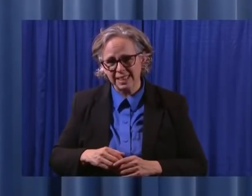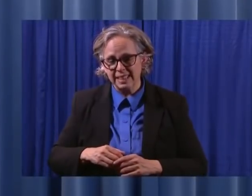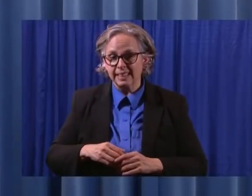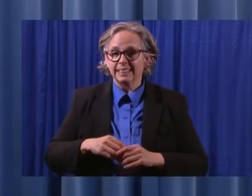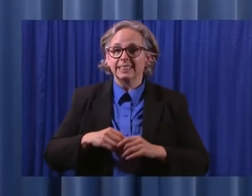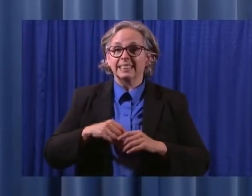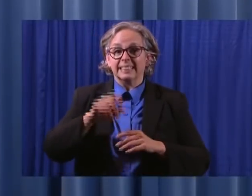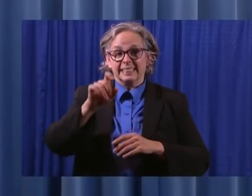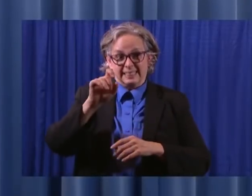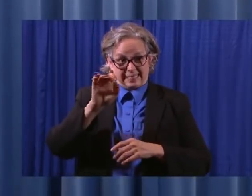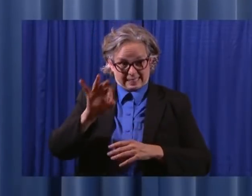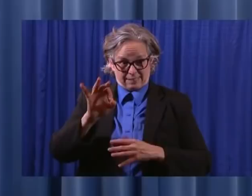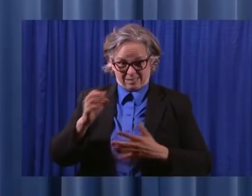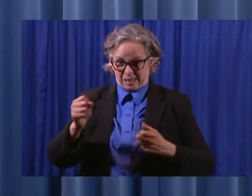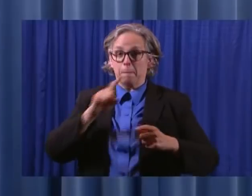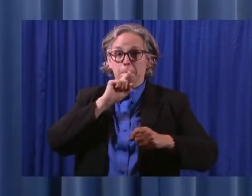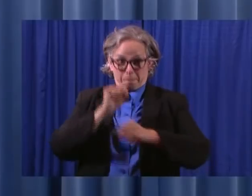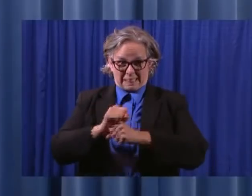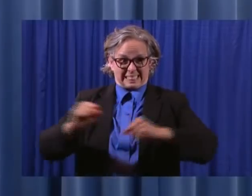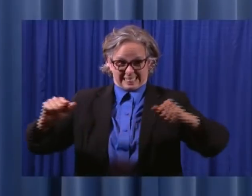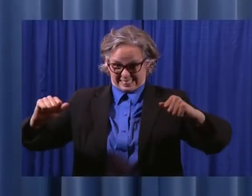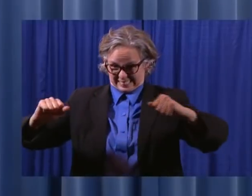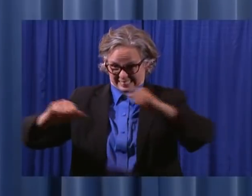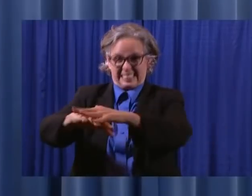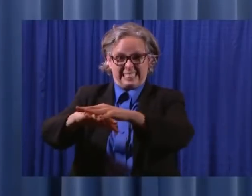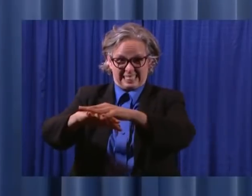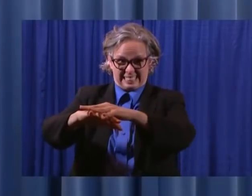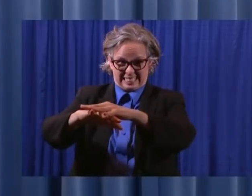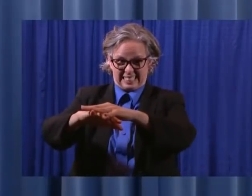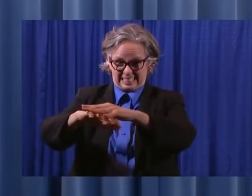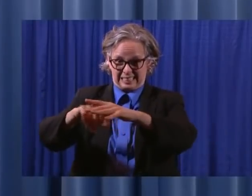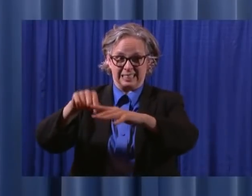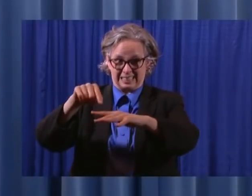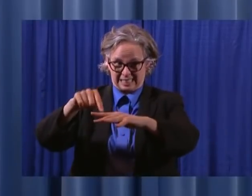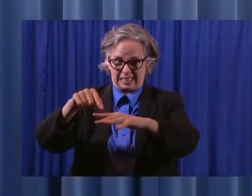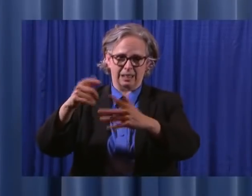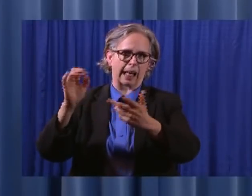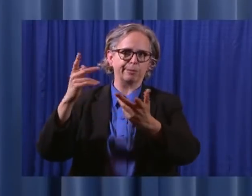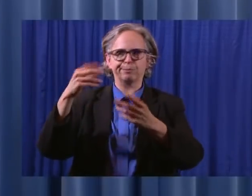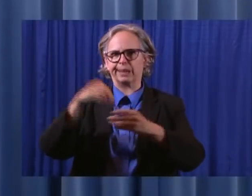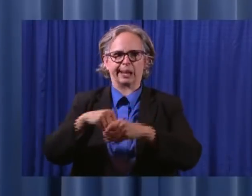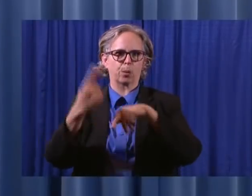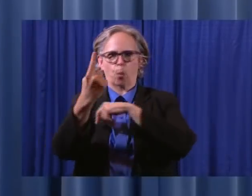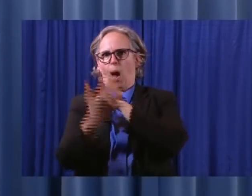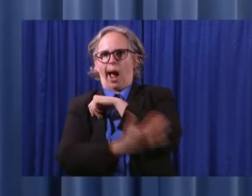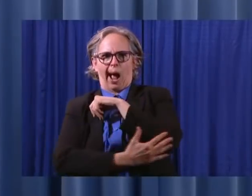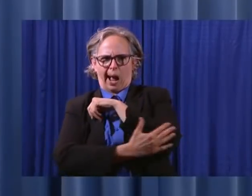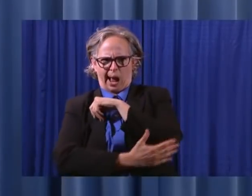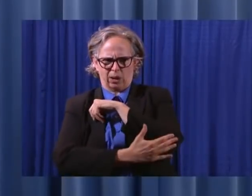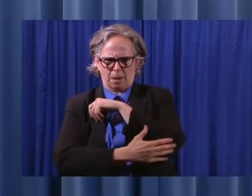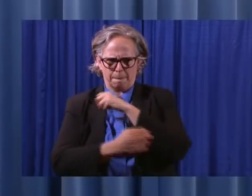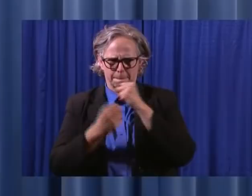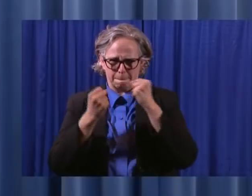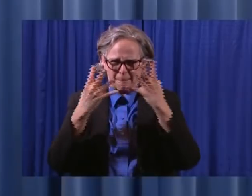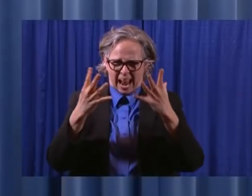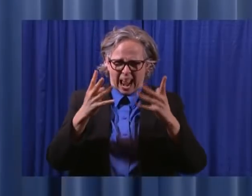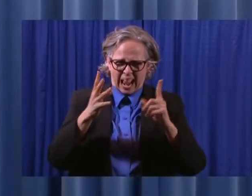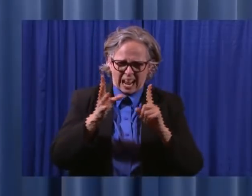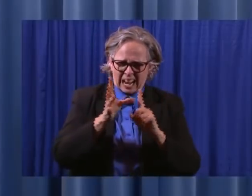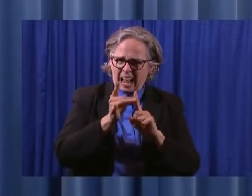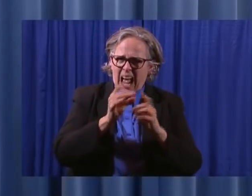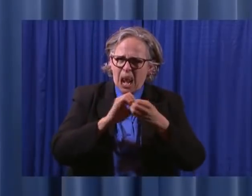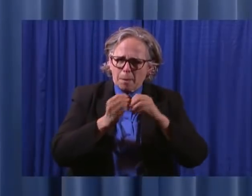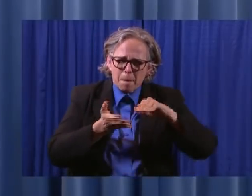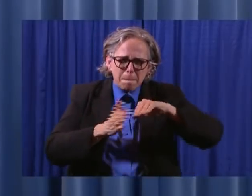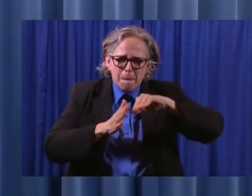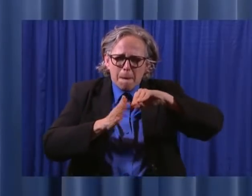in a county and you got a lot of cases there, that is important to know that, but it also isn't exactly great news. It's